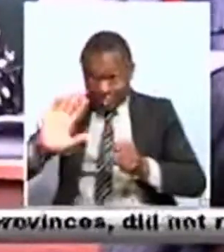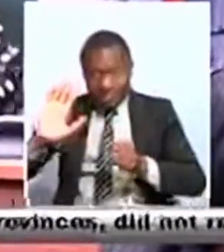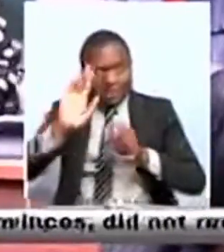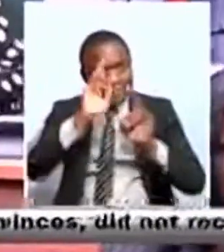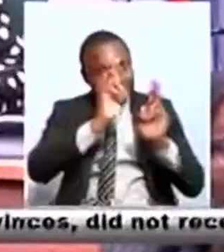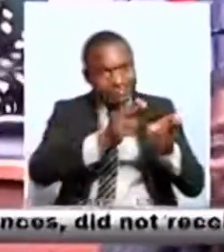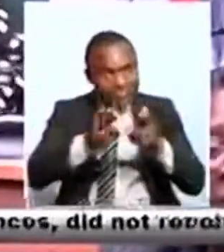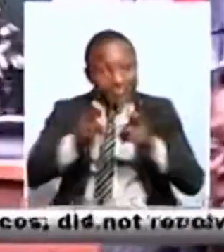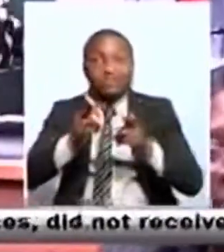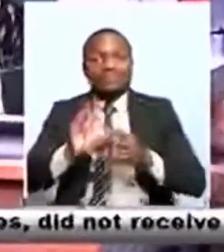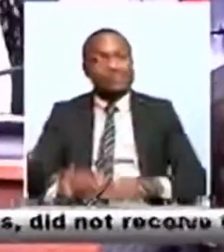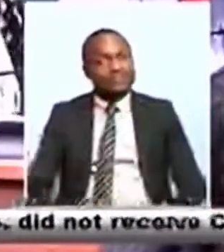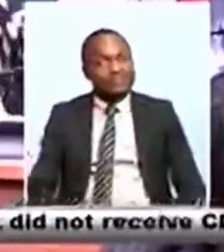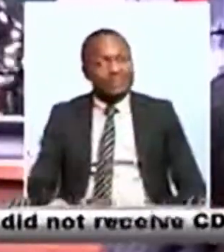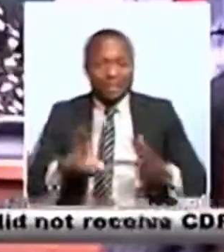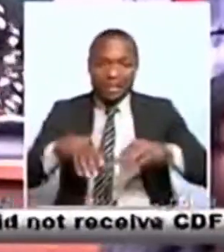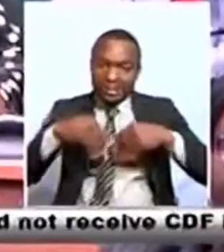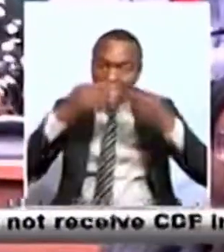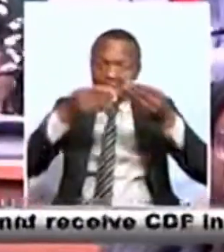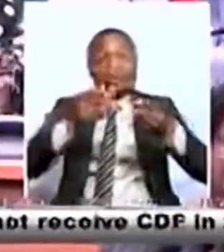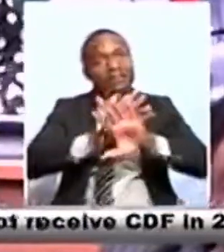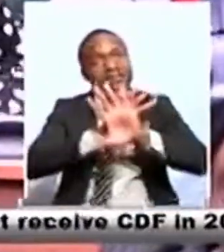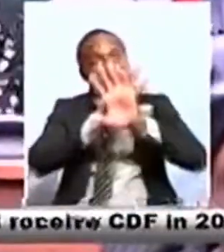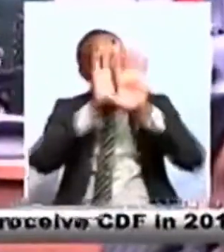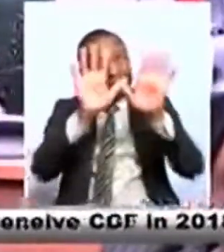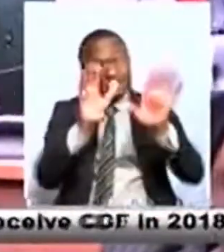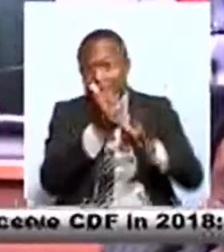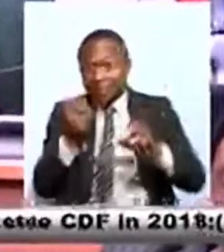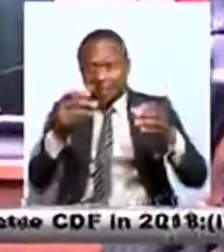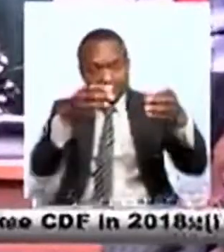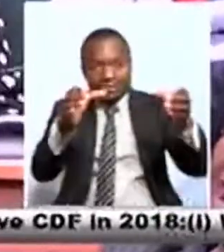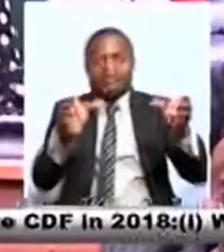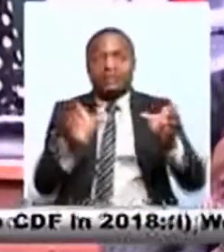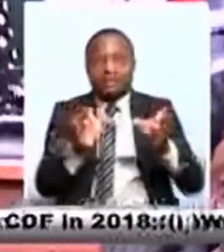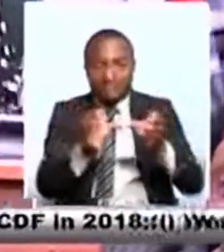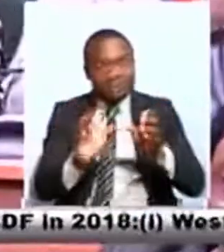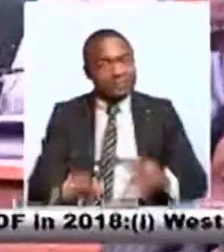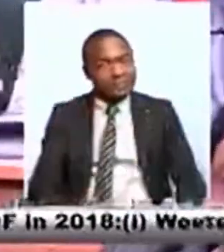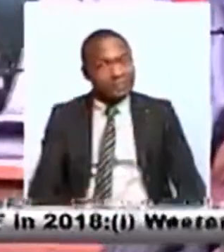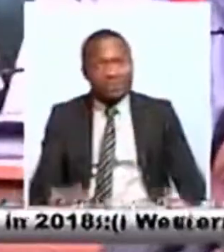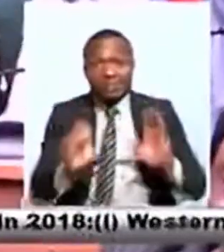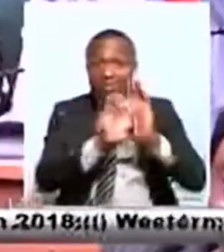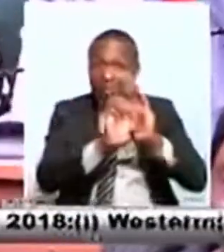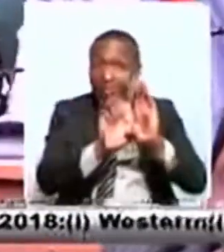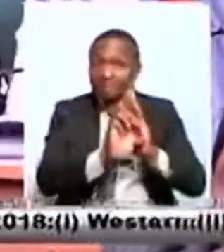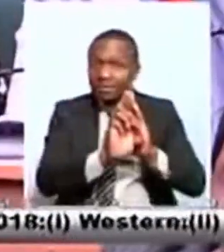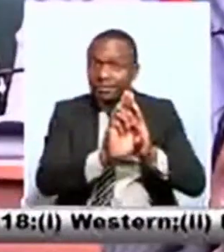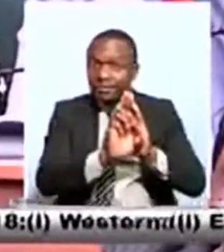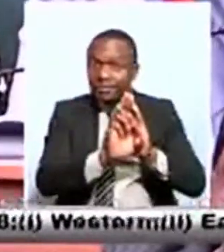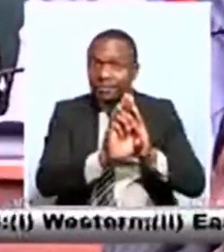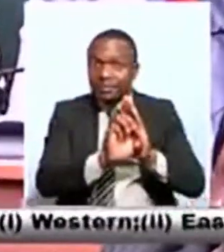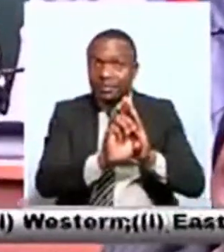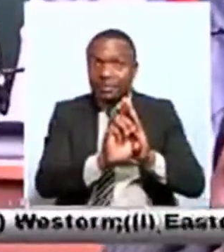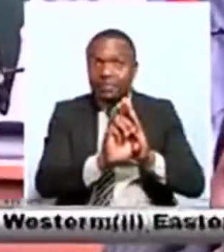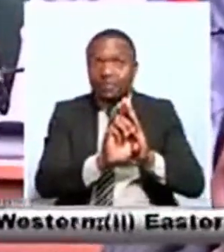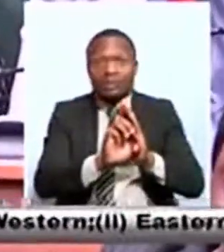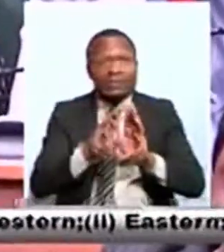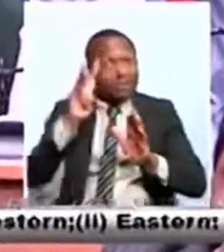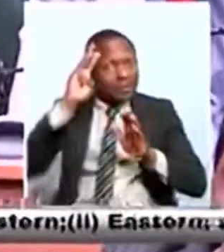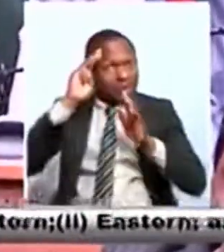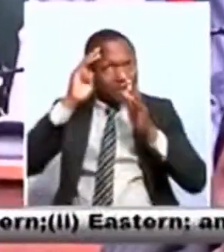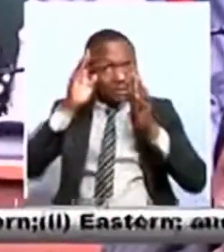Speaker, I made it very clear that certain constituencies, for example, where there were sitting cabinet